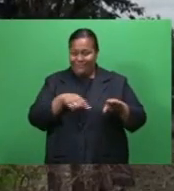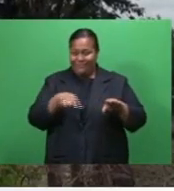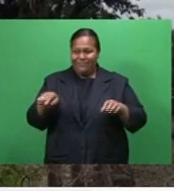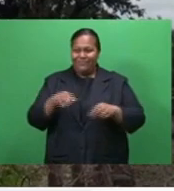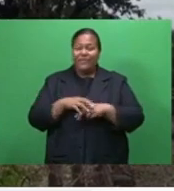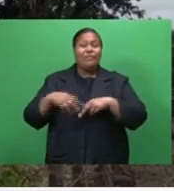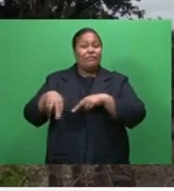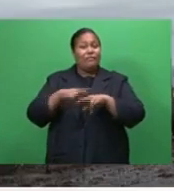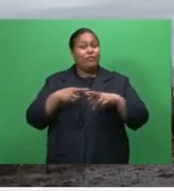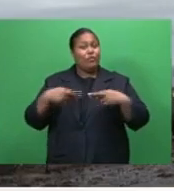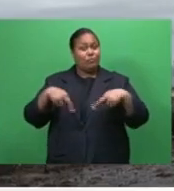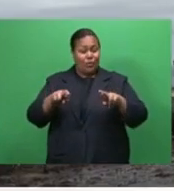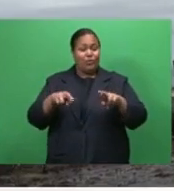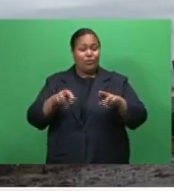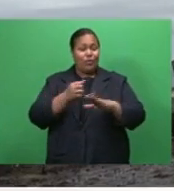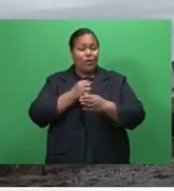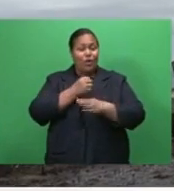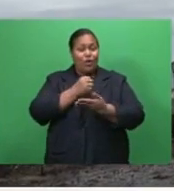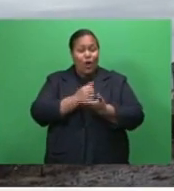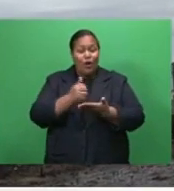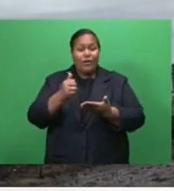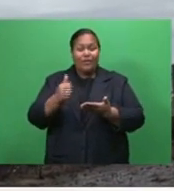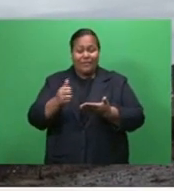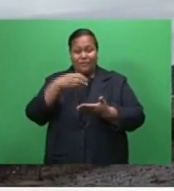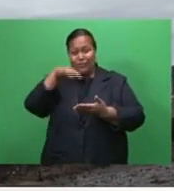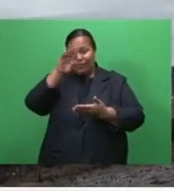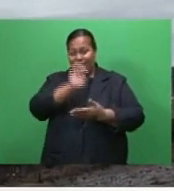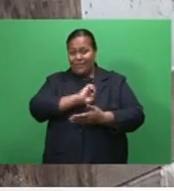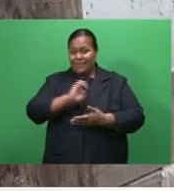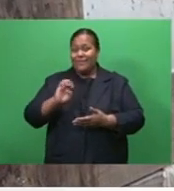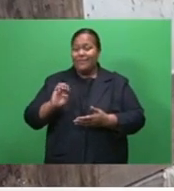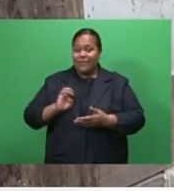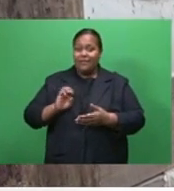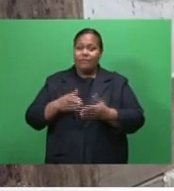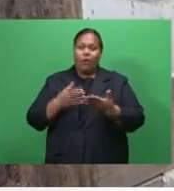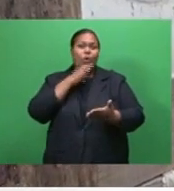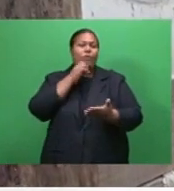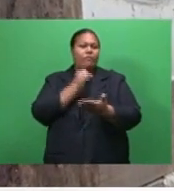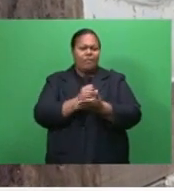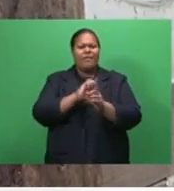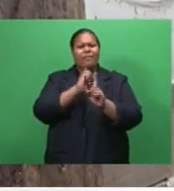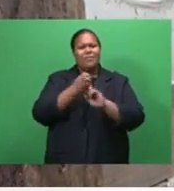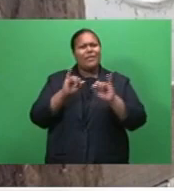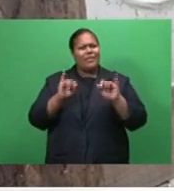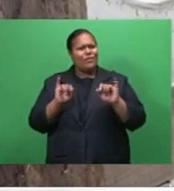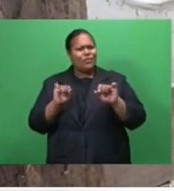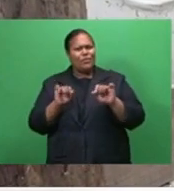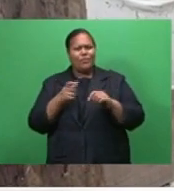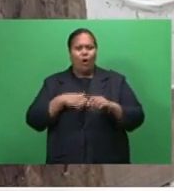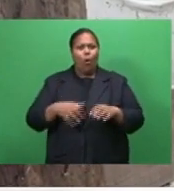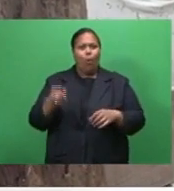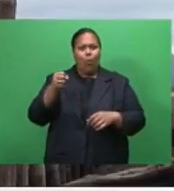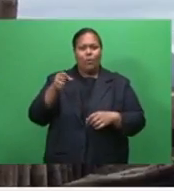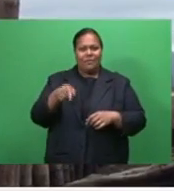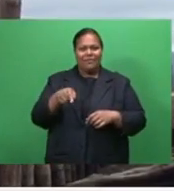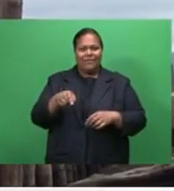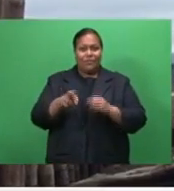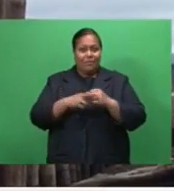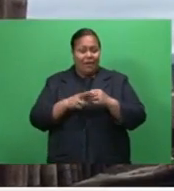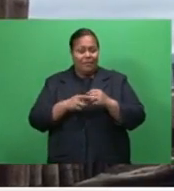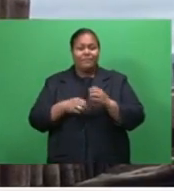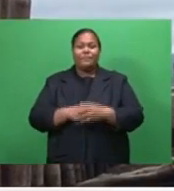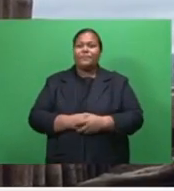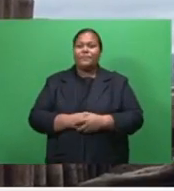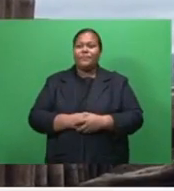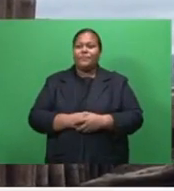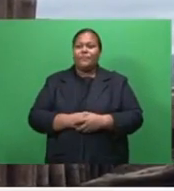Roads Authority Chief Executive Jonathan Moore confirms there were some environmental issues which put the work on hold. Moore says those